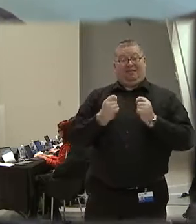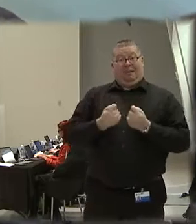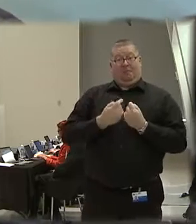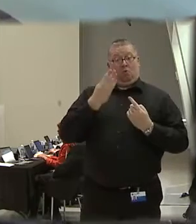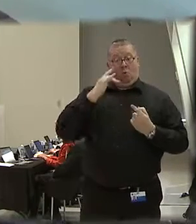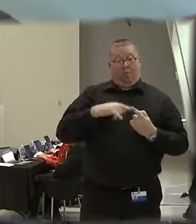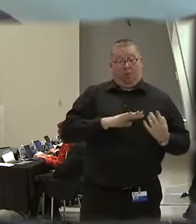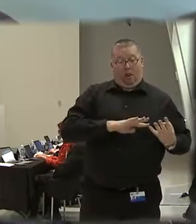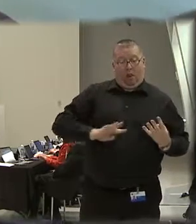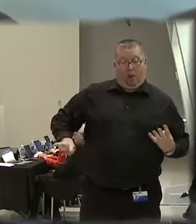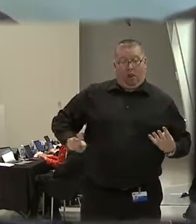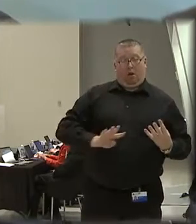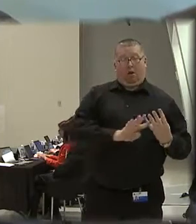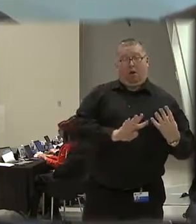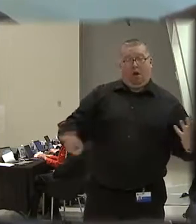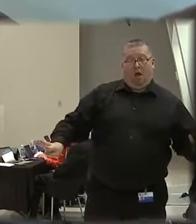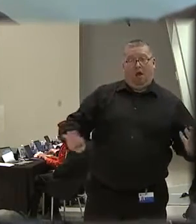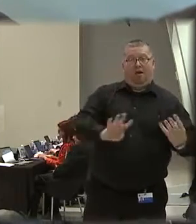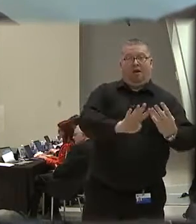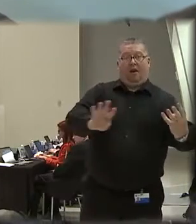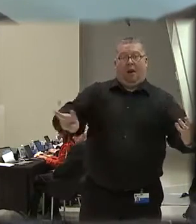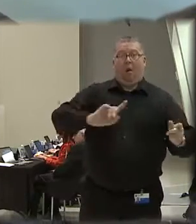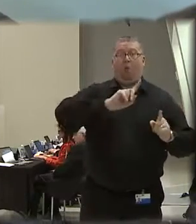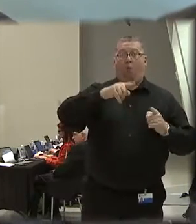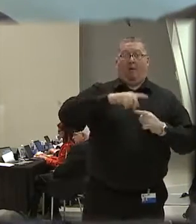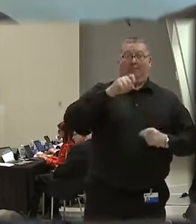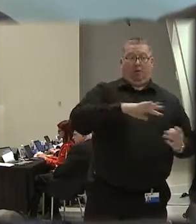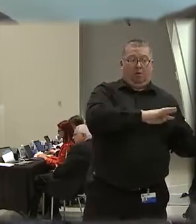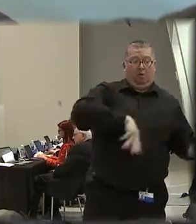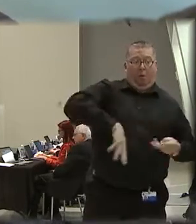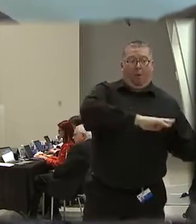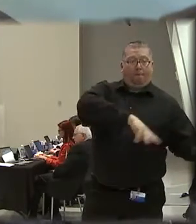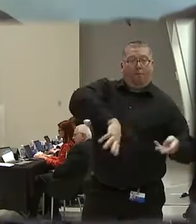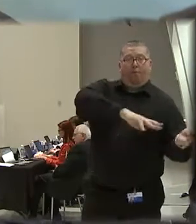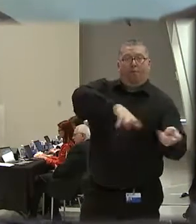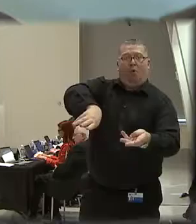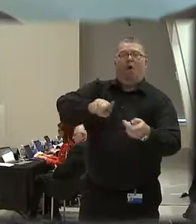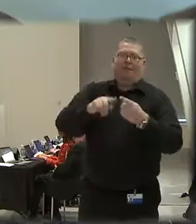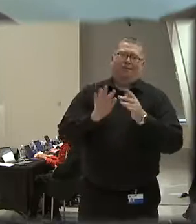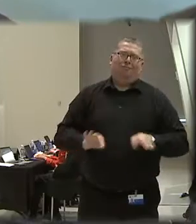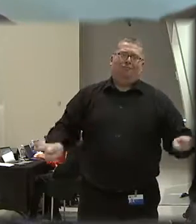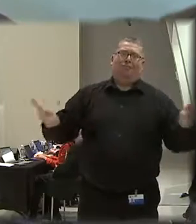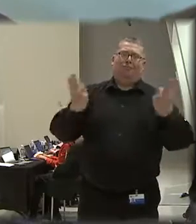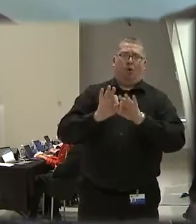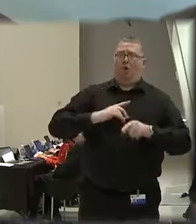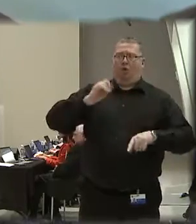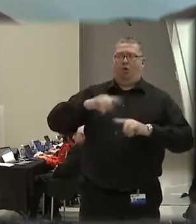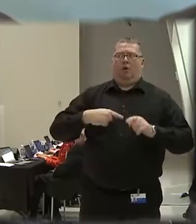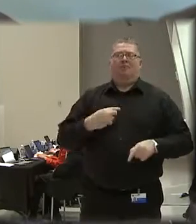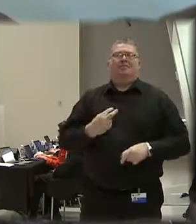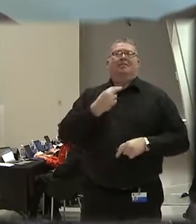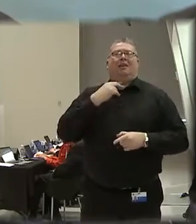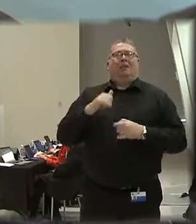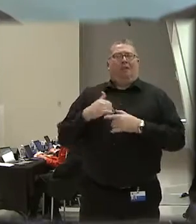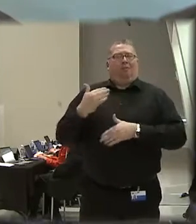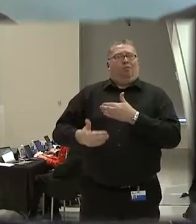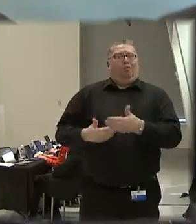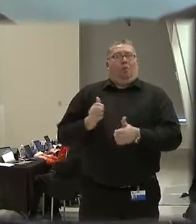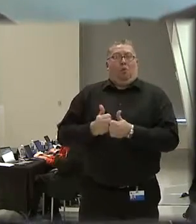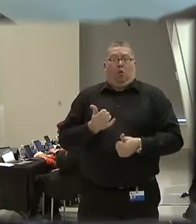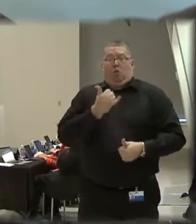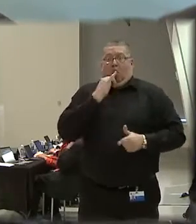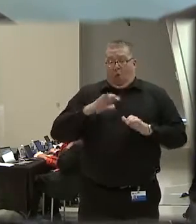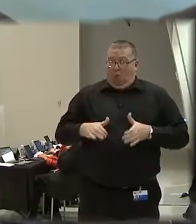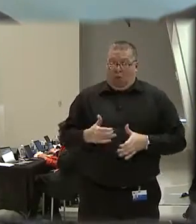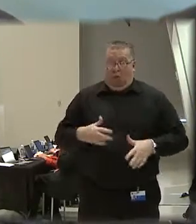those officers were at all times and deploying them quickly is really critical because we could have gotten caught in between with the wrong